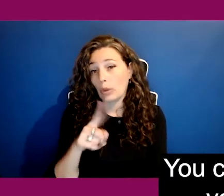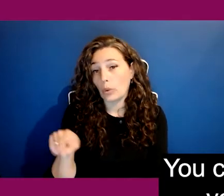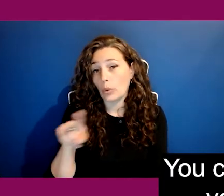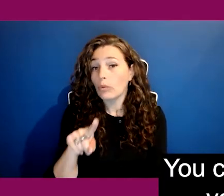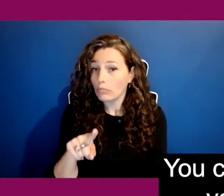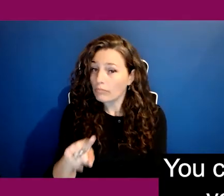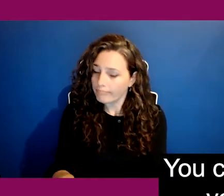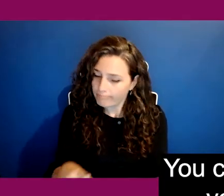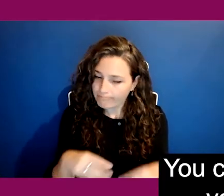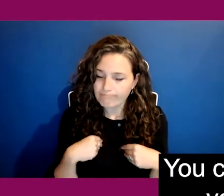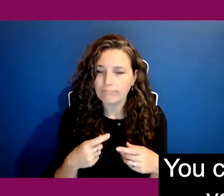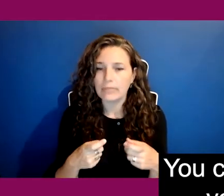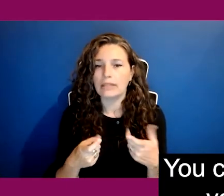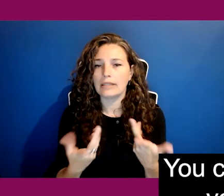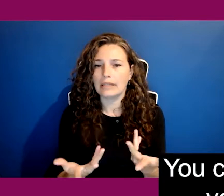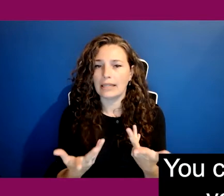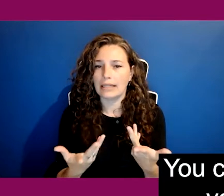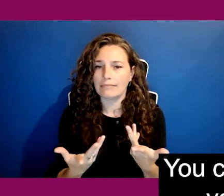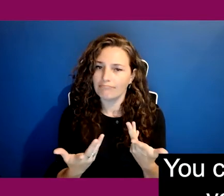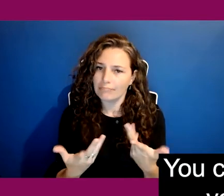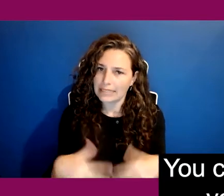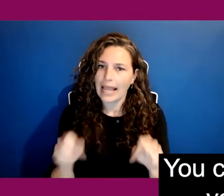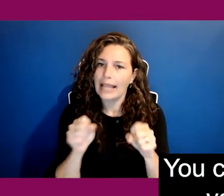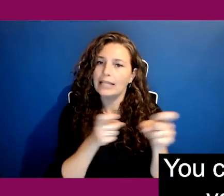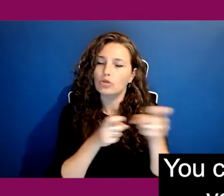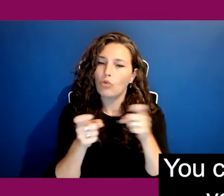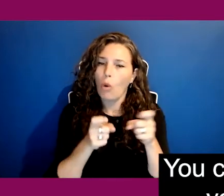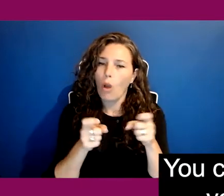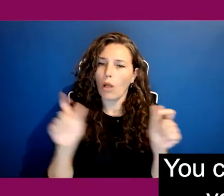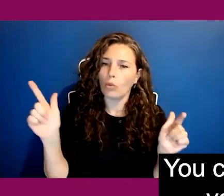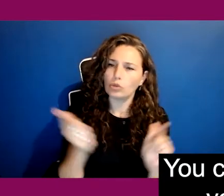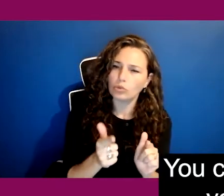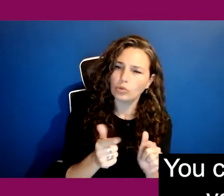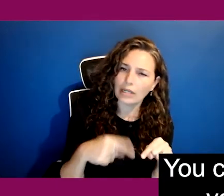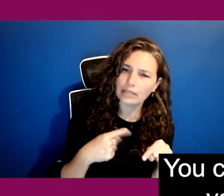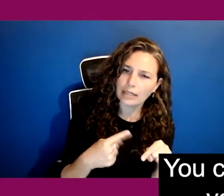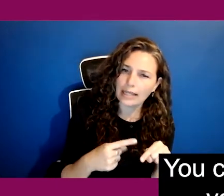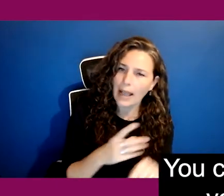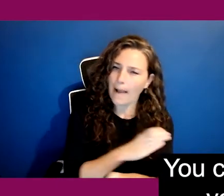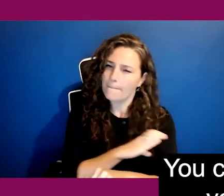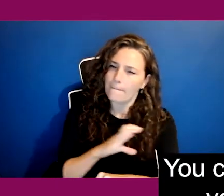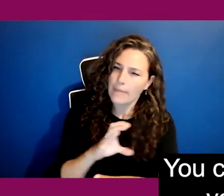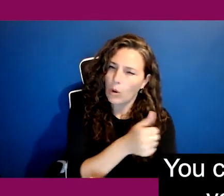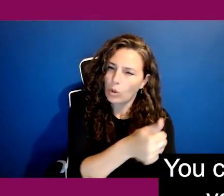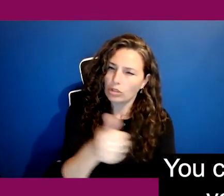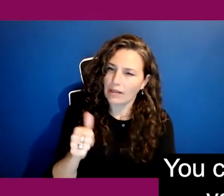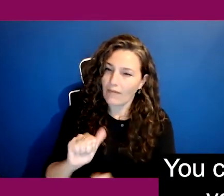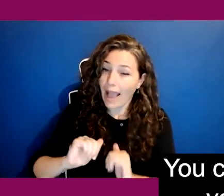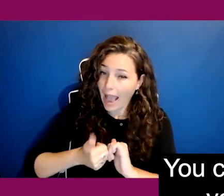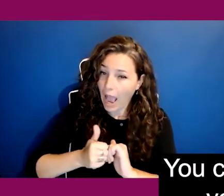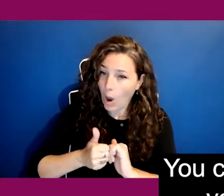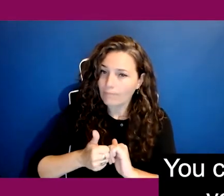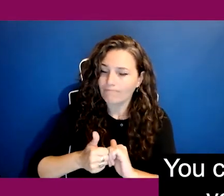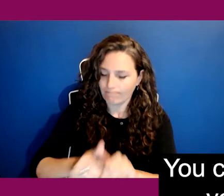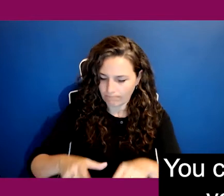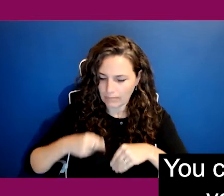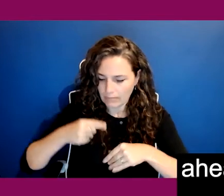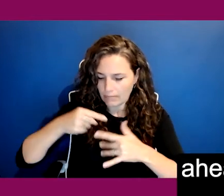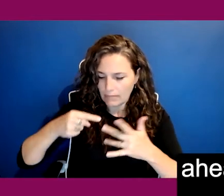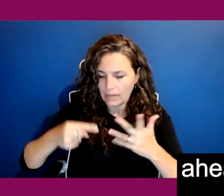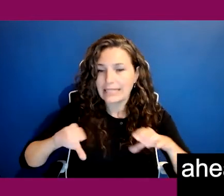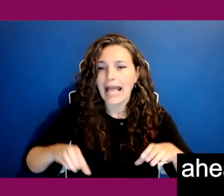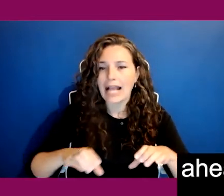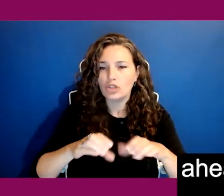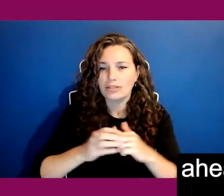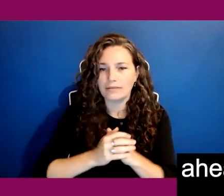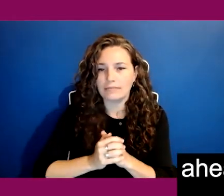You can take control, reduce anxiety, and empower yourself by taking these actions. Preparing